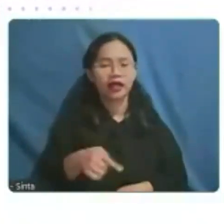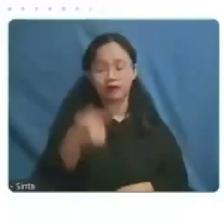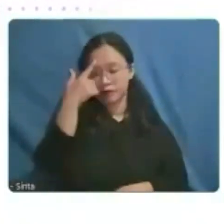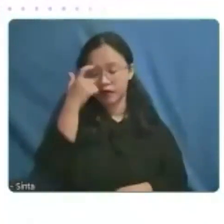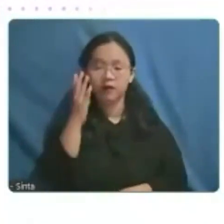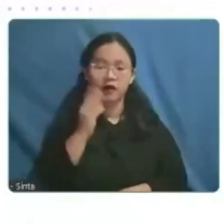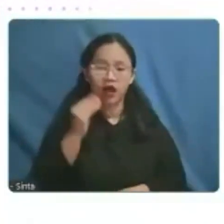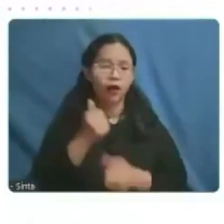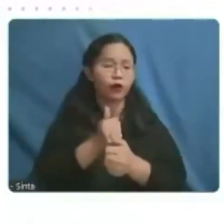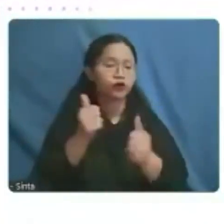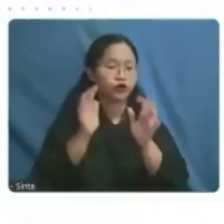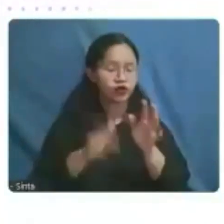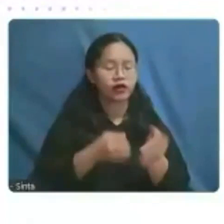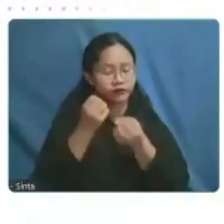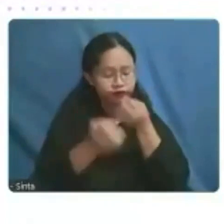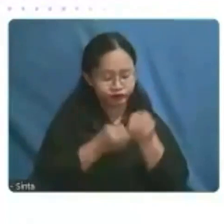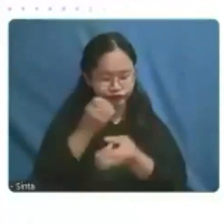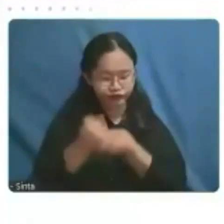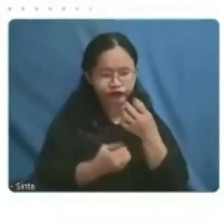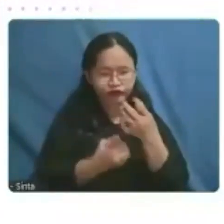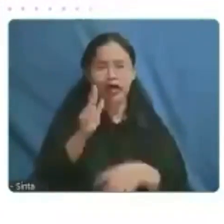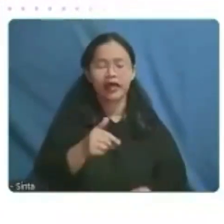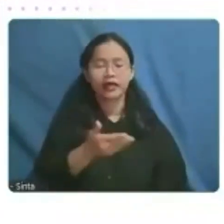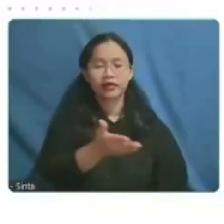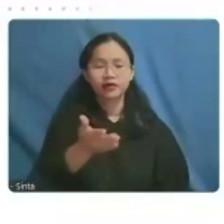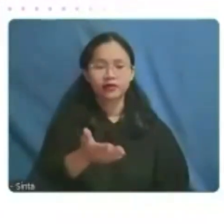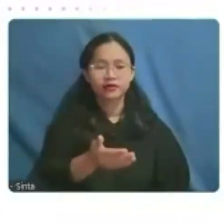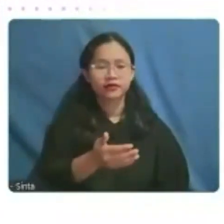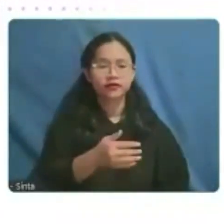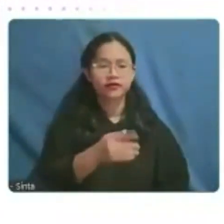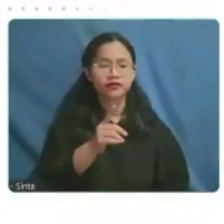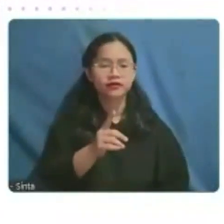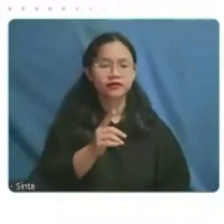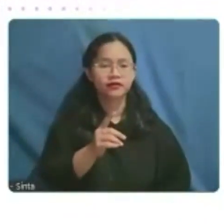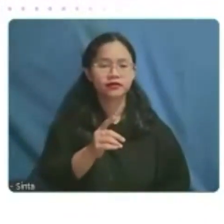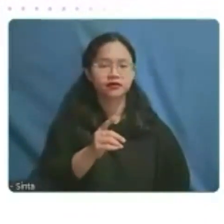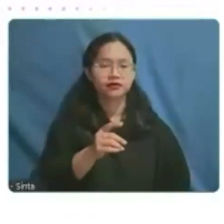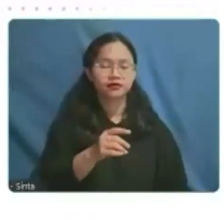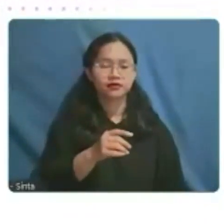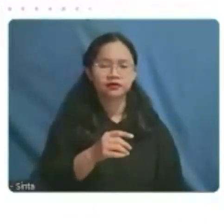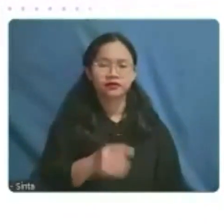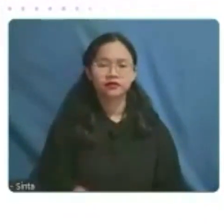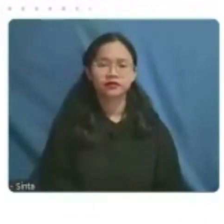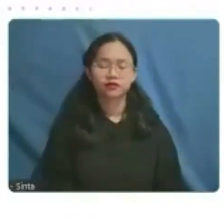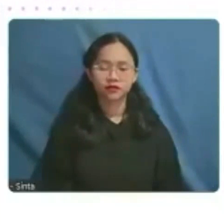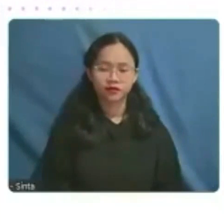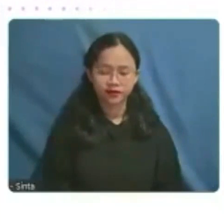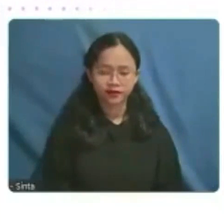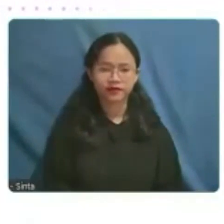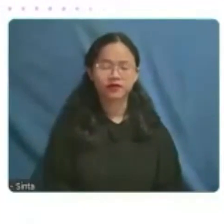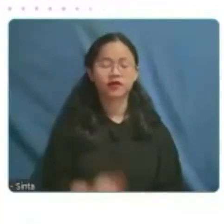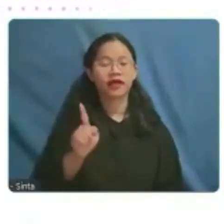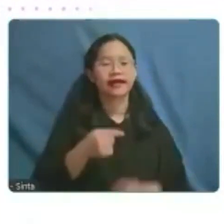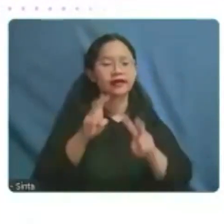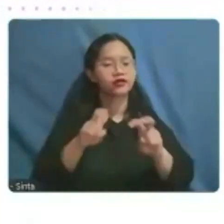Southeast Asia, and has also worked in Africa, East Asia, and Latin America. Previously, Sumi served as